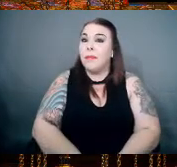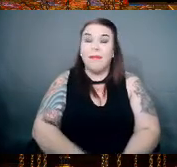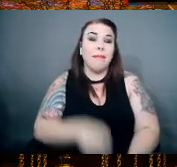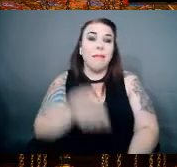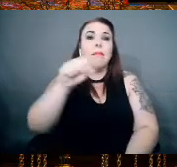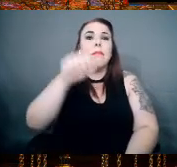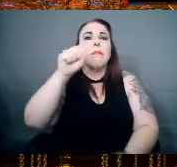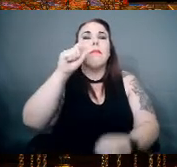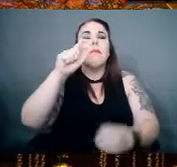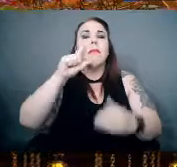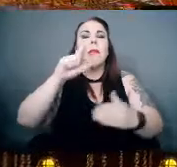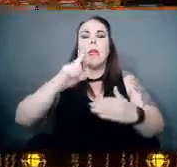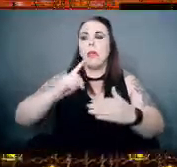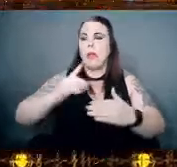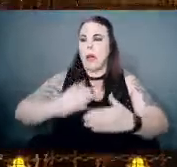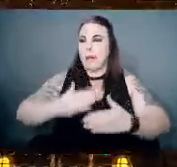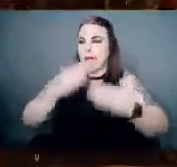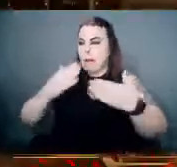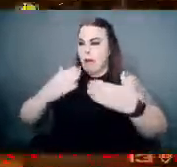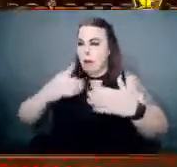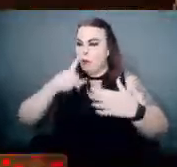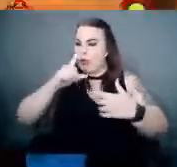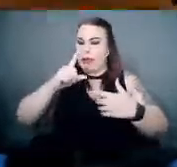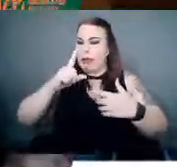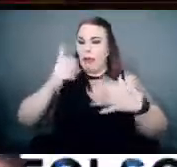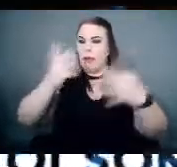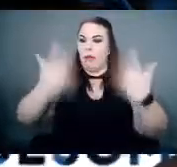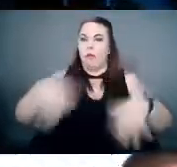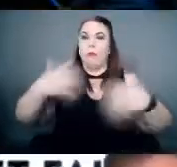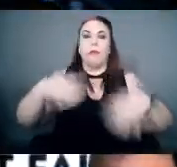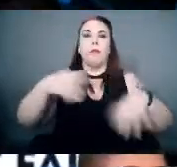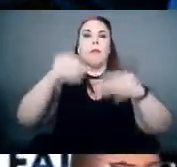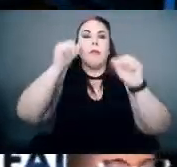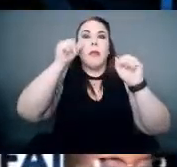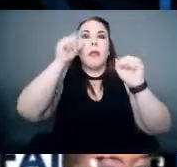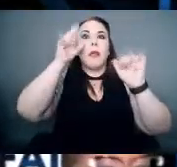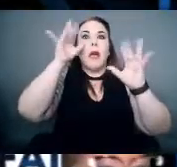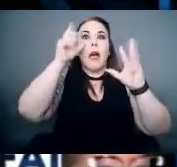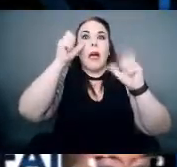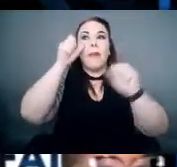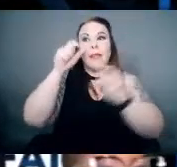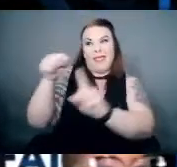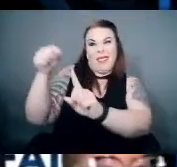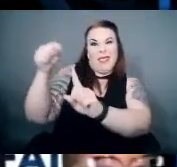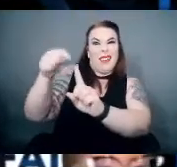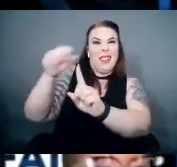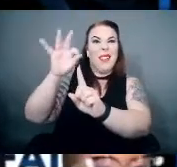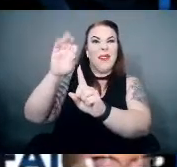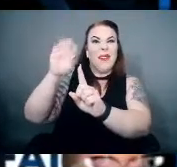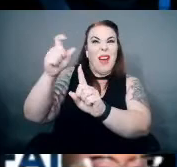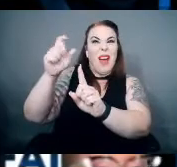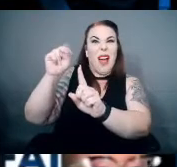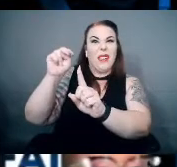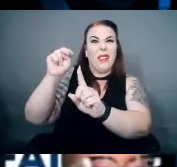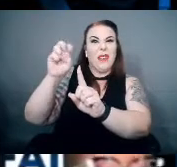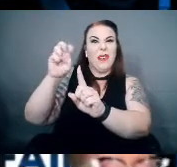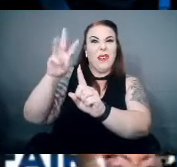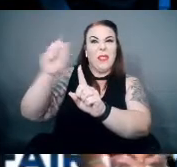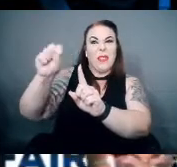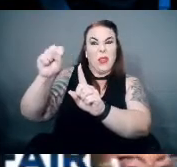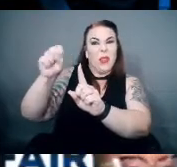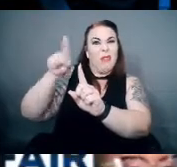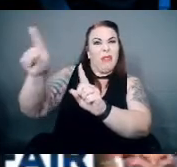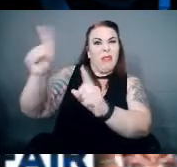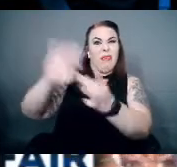that, you know, that whole Fox News thing is always frames what we're doing as a